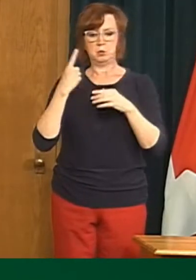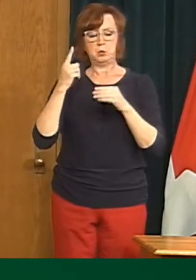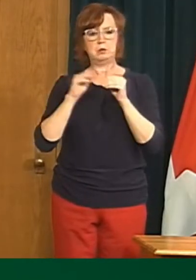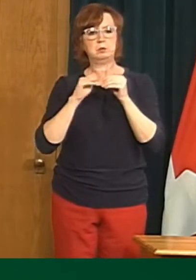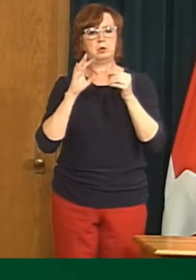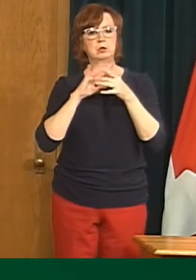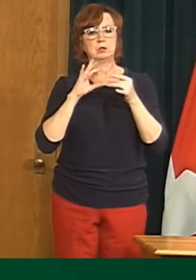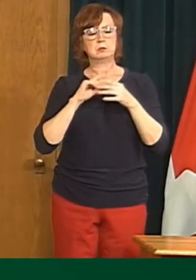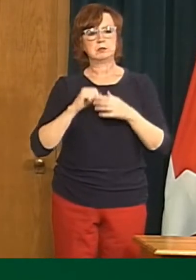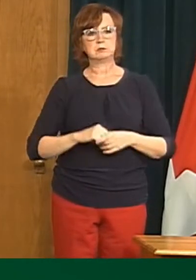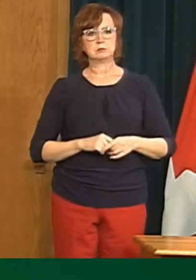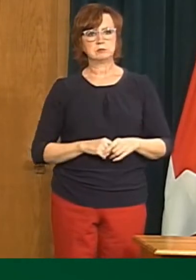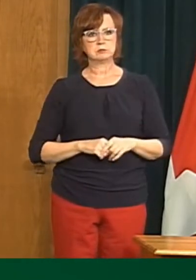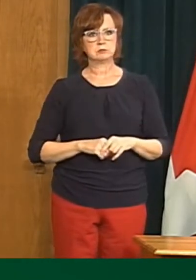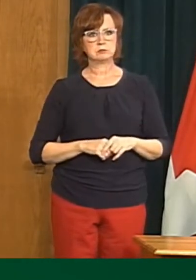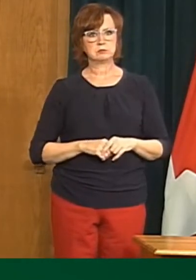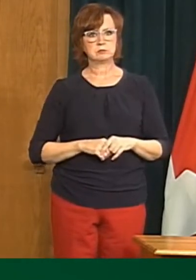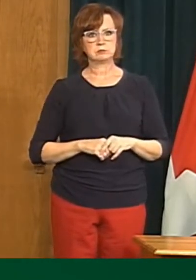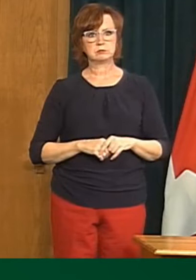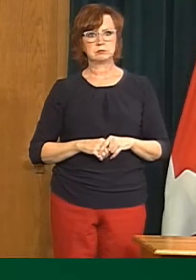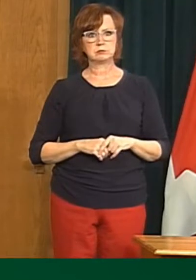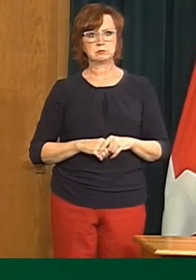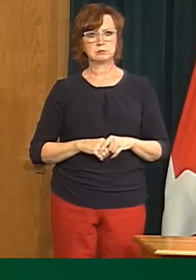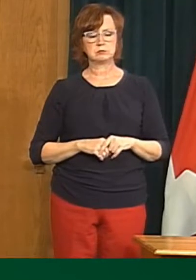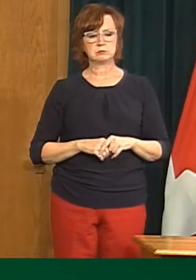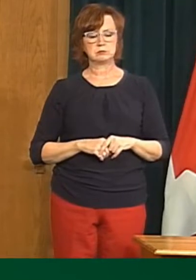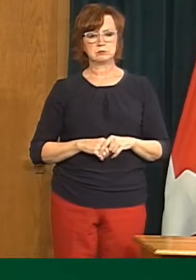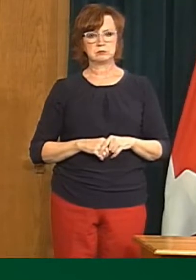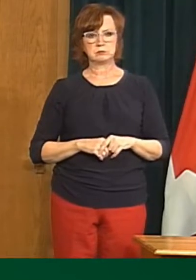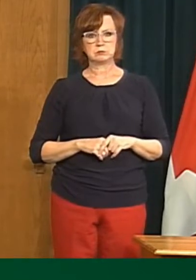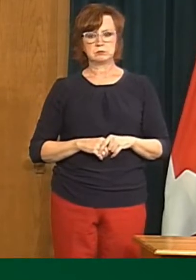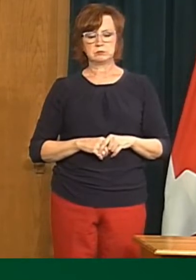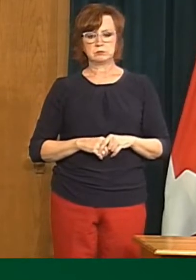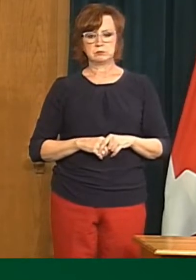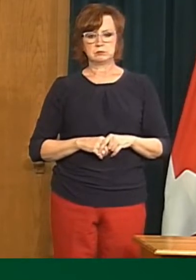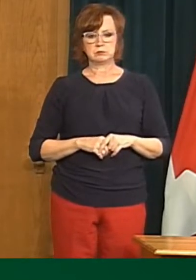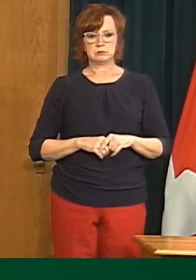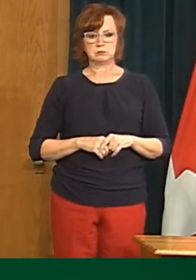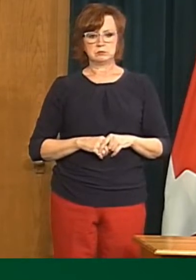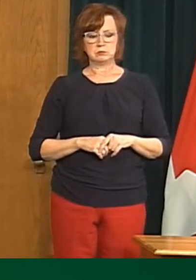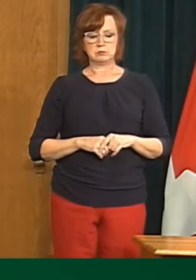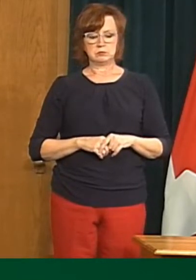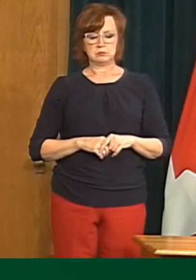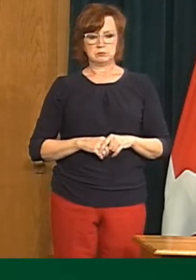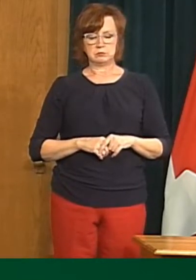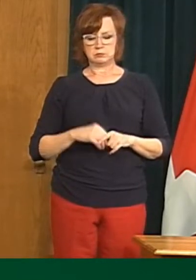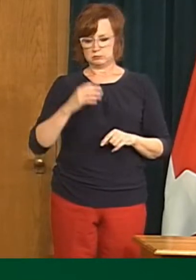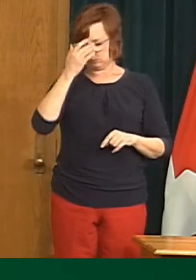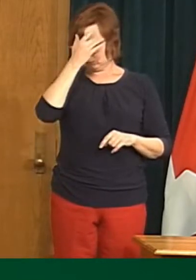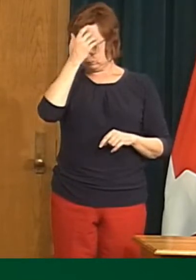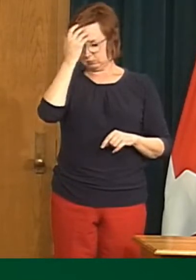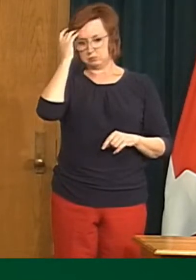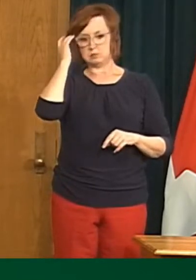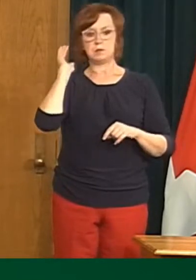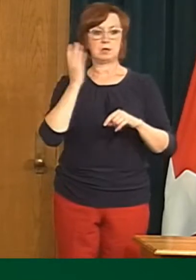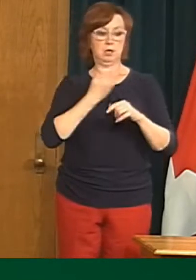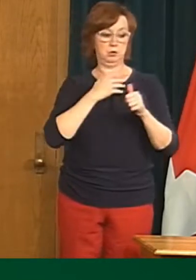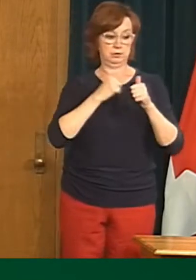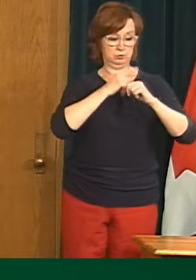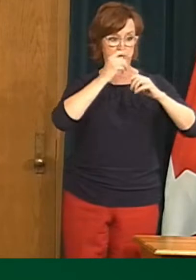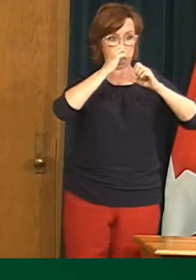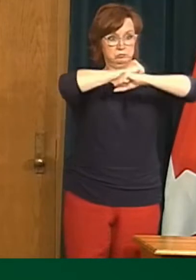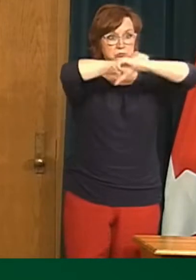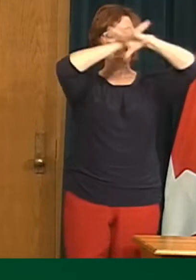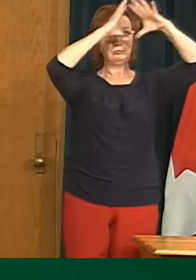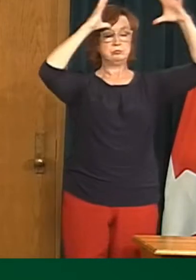plan process for the reopening, as well as sort of the thinking initially is just to remind folks that the original plan